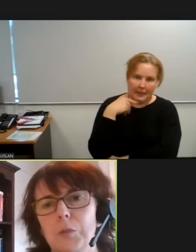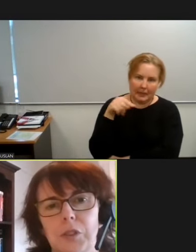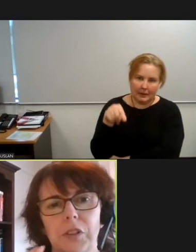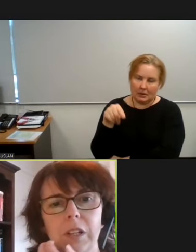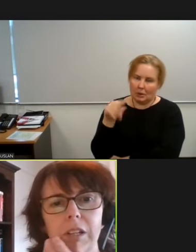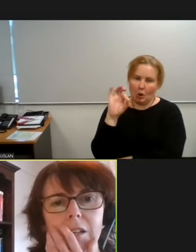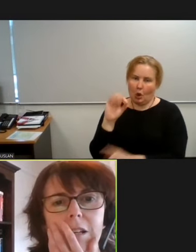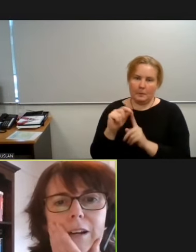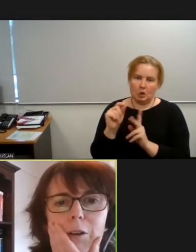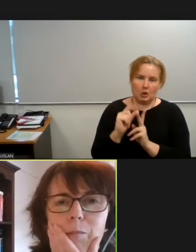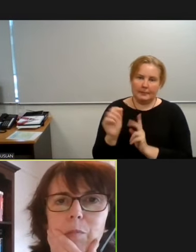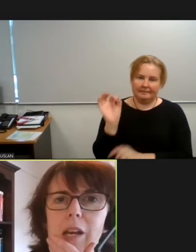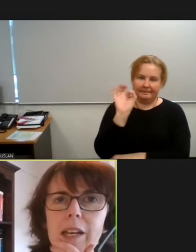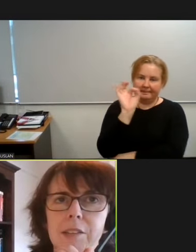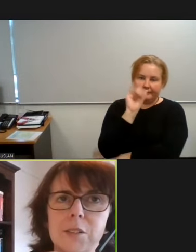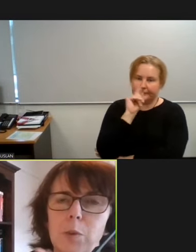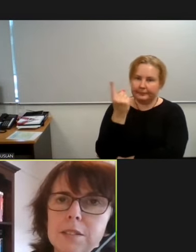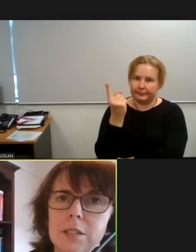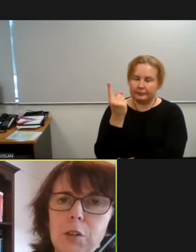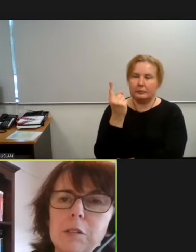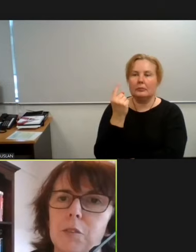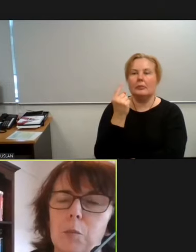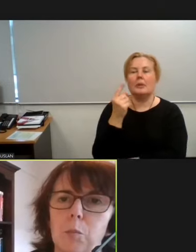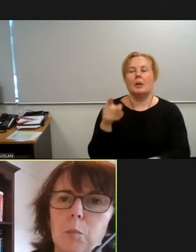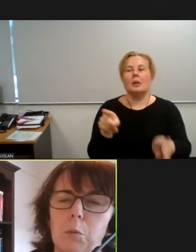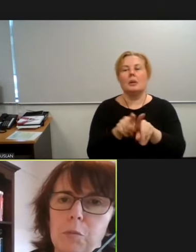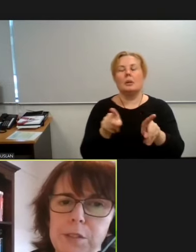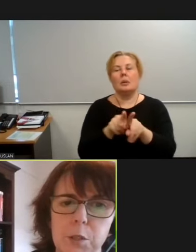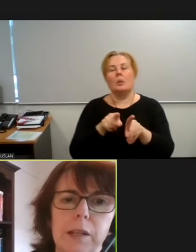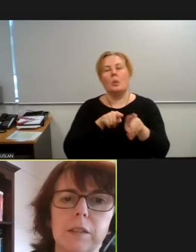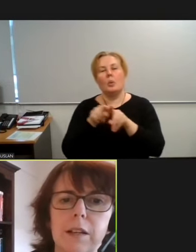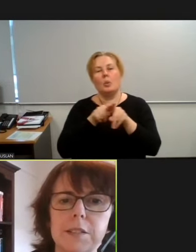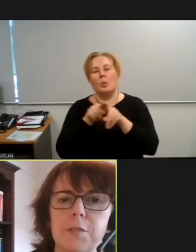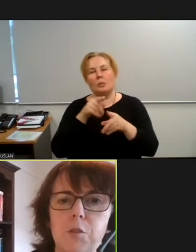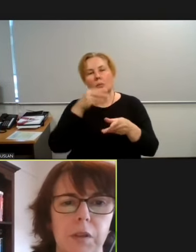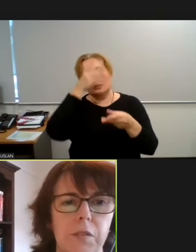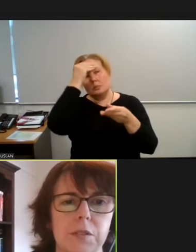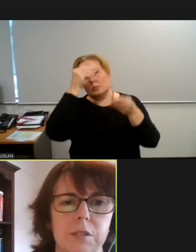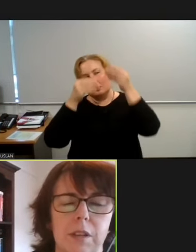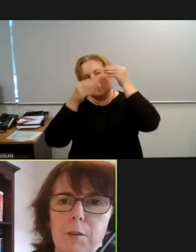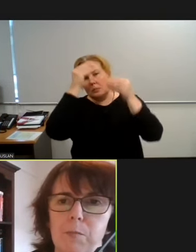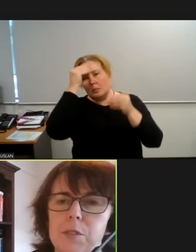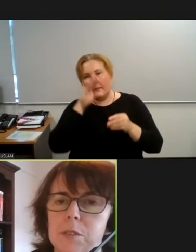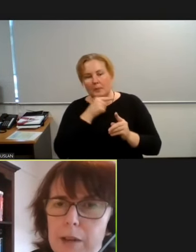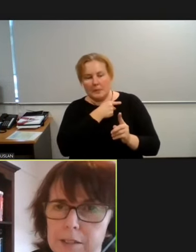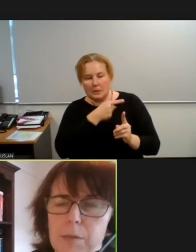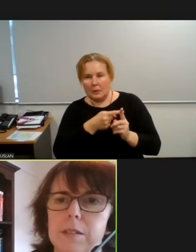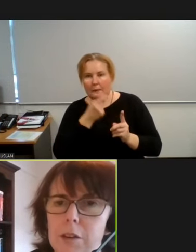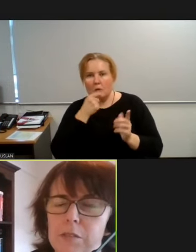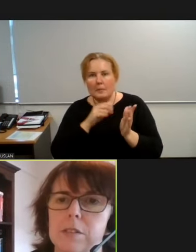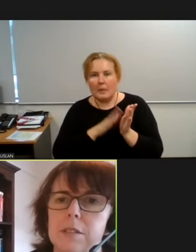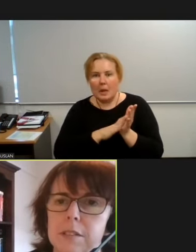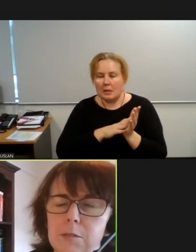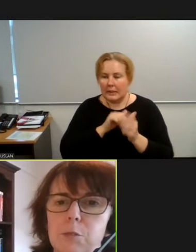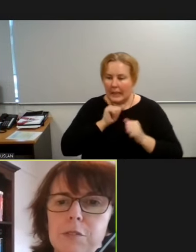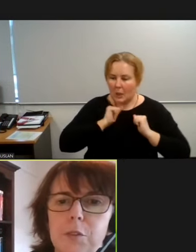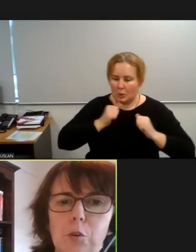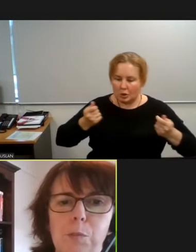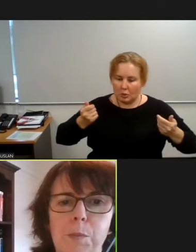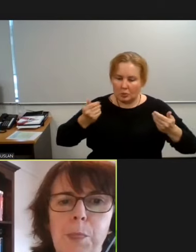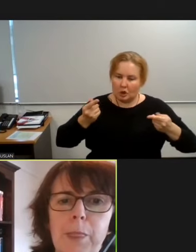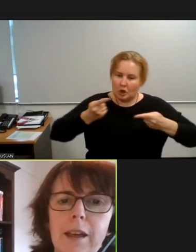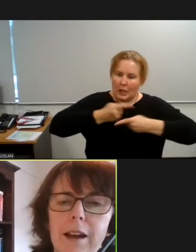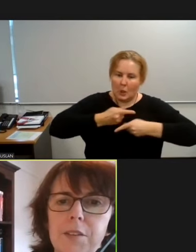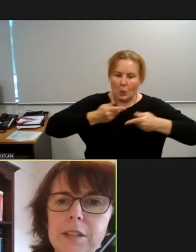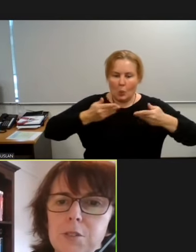not an option. And I think as well as learning from what we've been doing in the last few months to maximise our efforts to deliver the